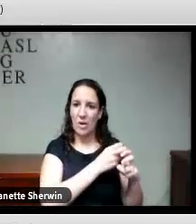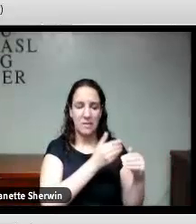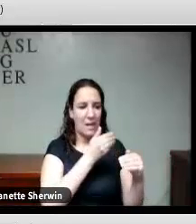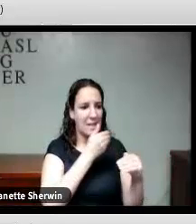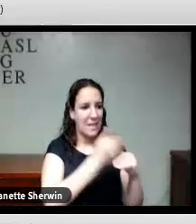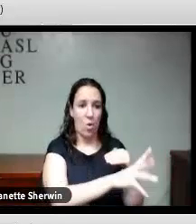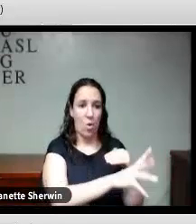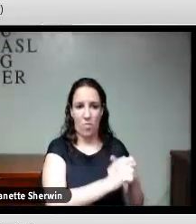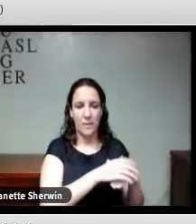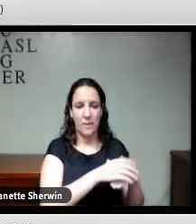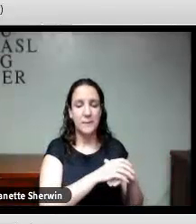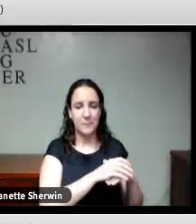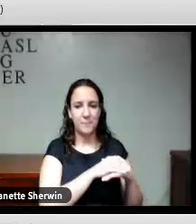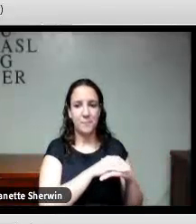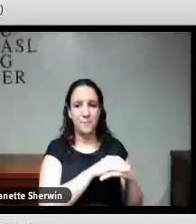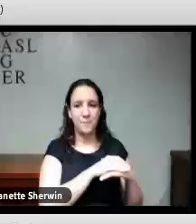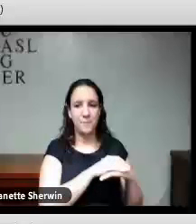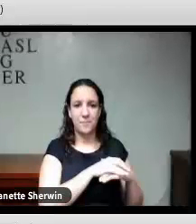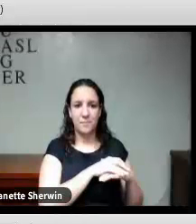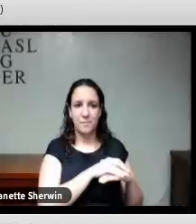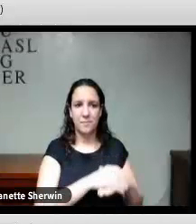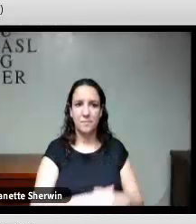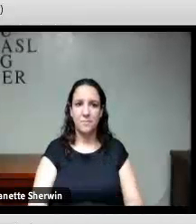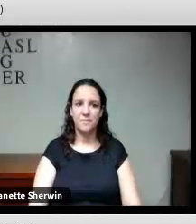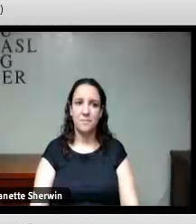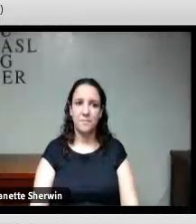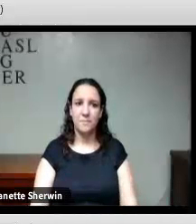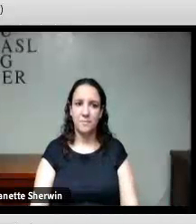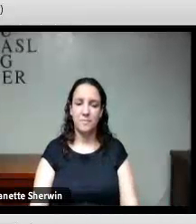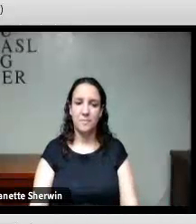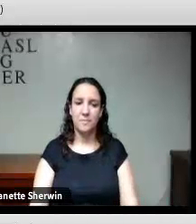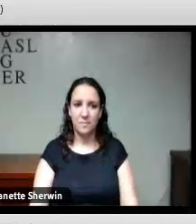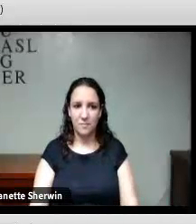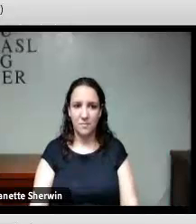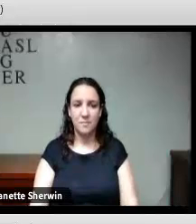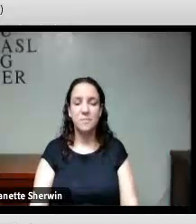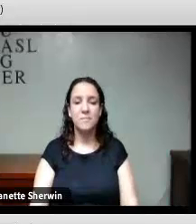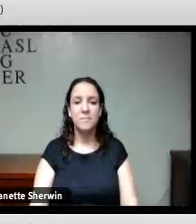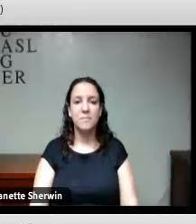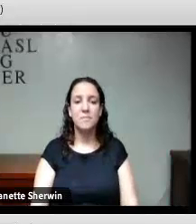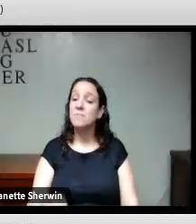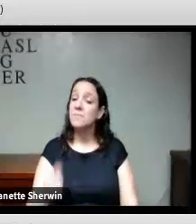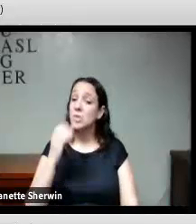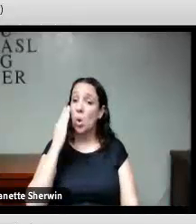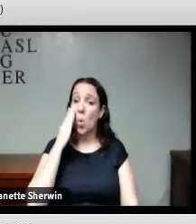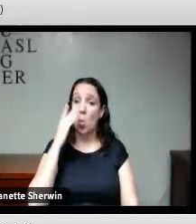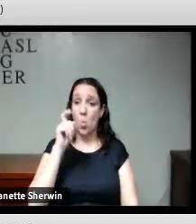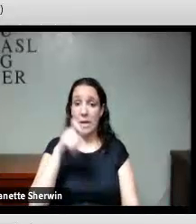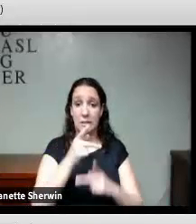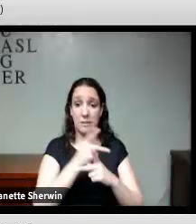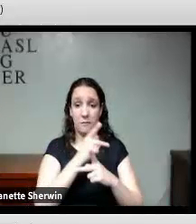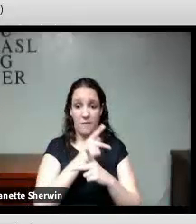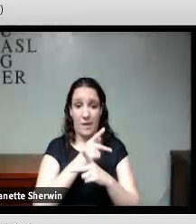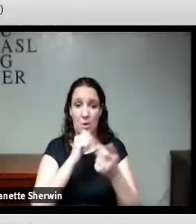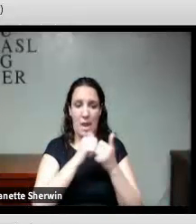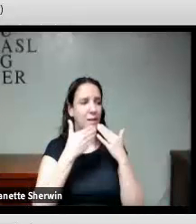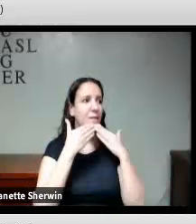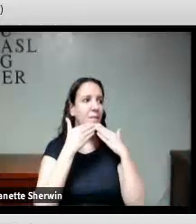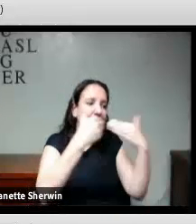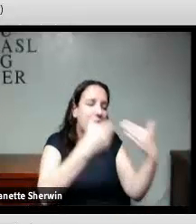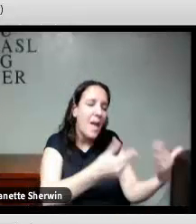of things. Okay, so we know we've got to figure out a way to say thank you to people and be sincere when